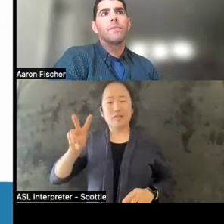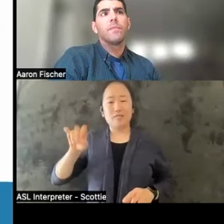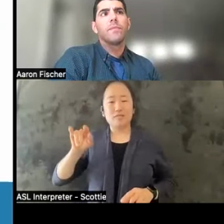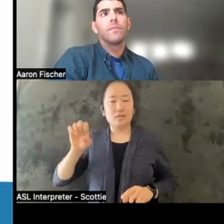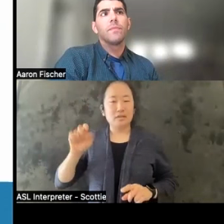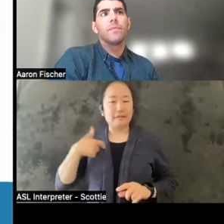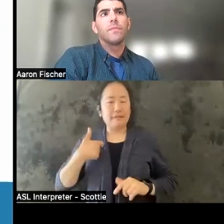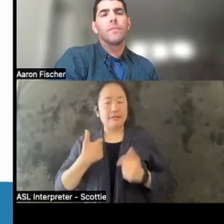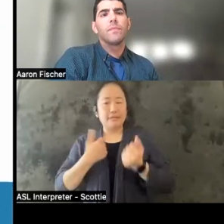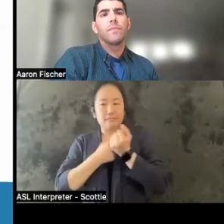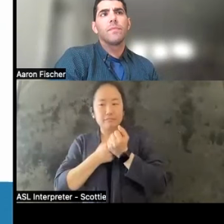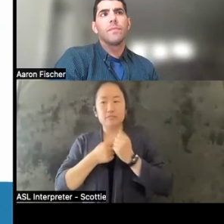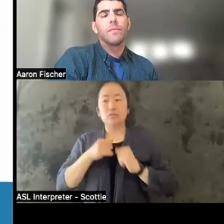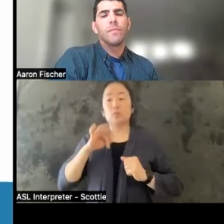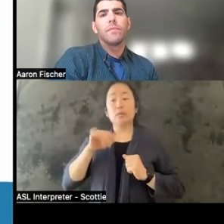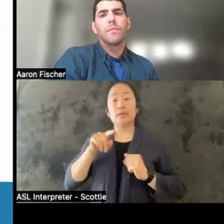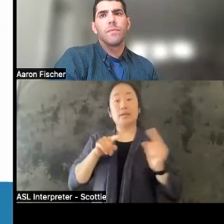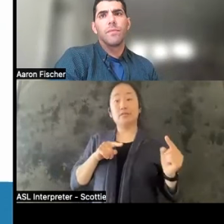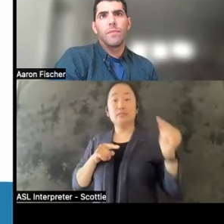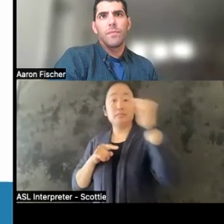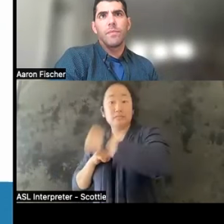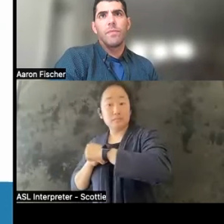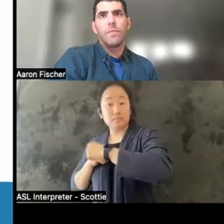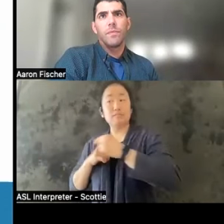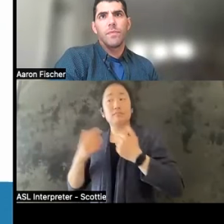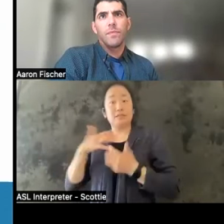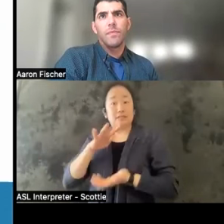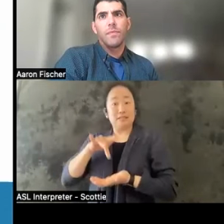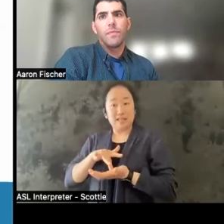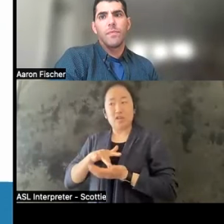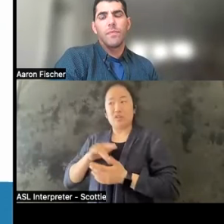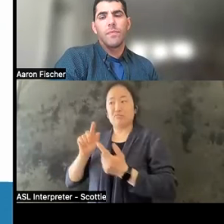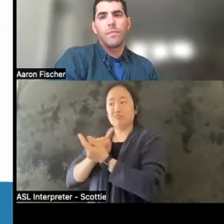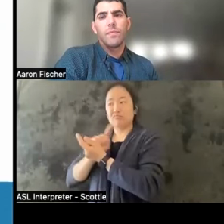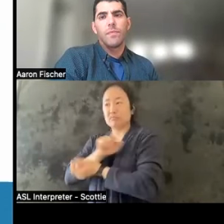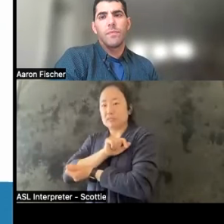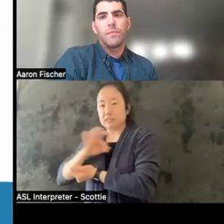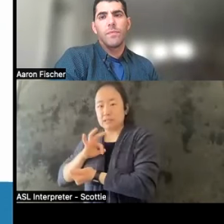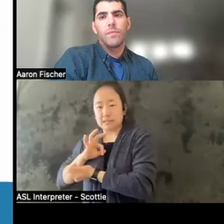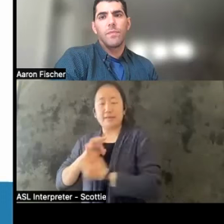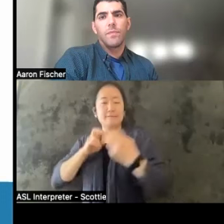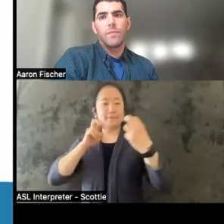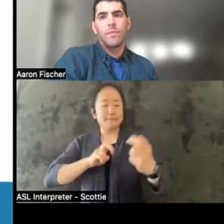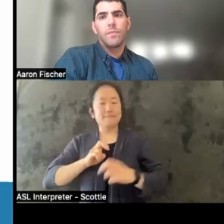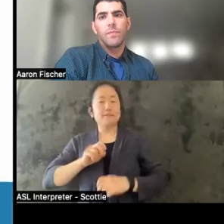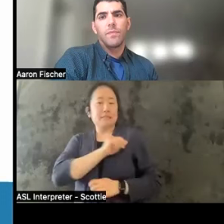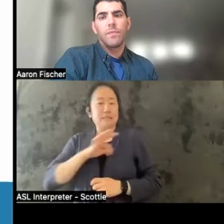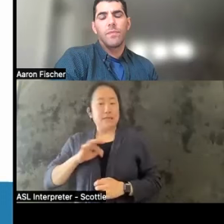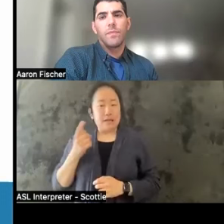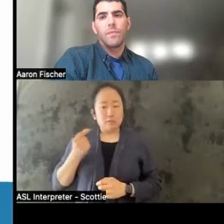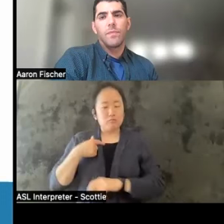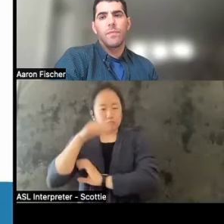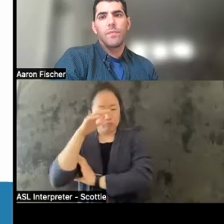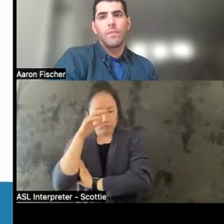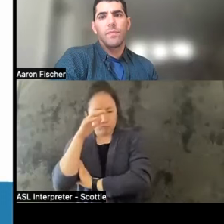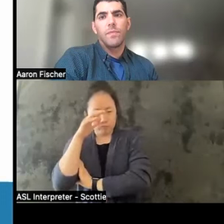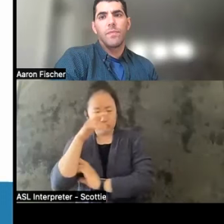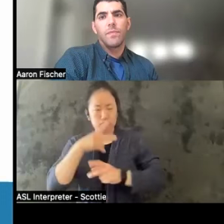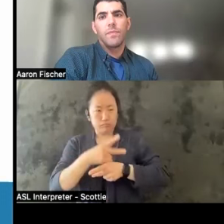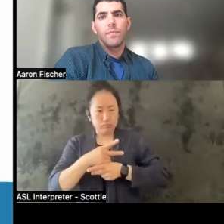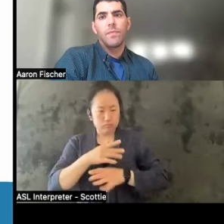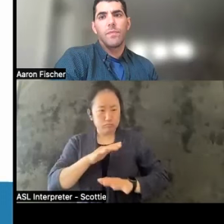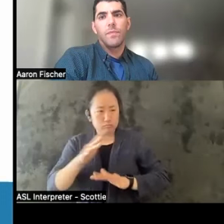and meets with several of the staff, they can listen carefully to what she is saying and